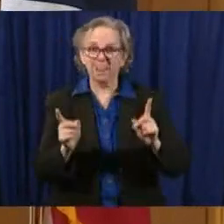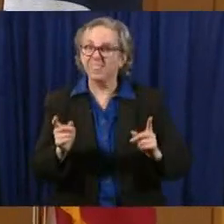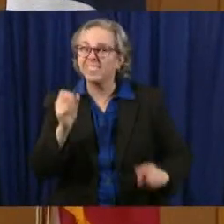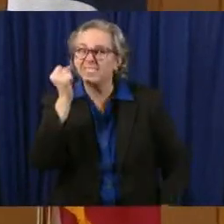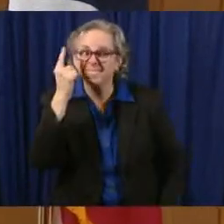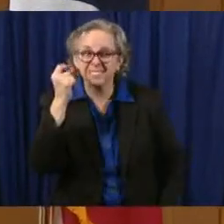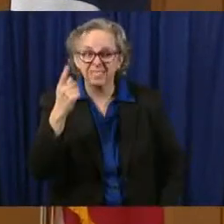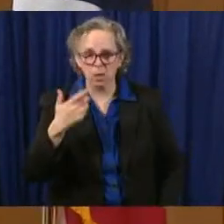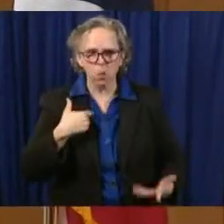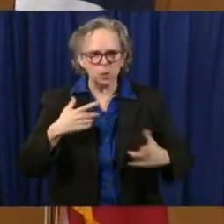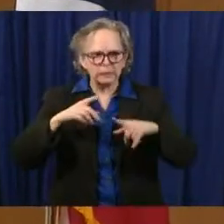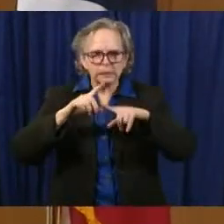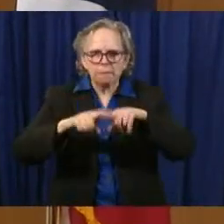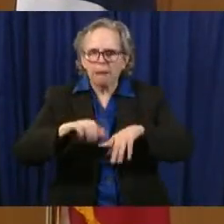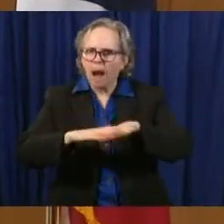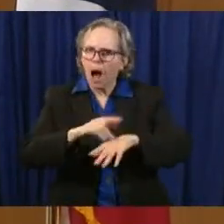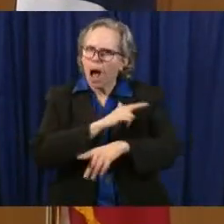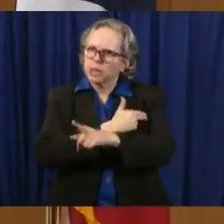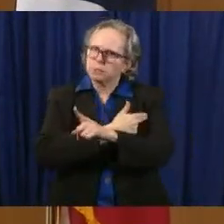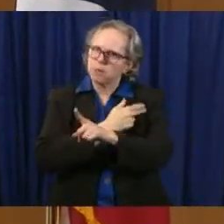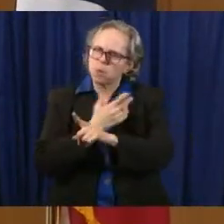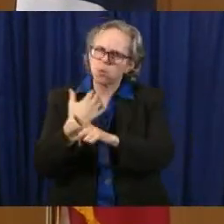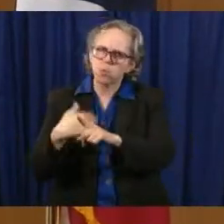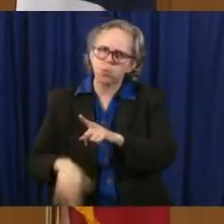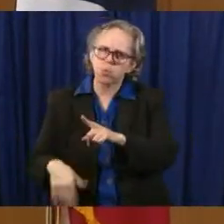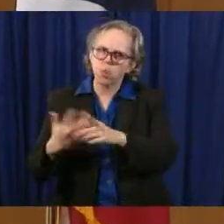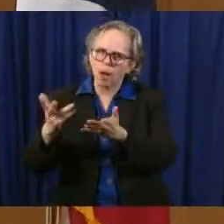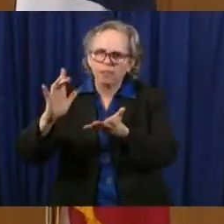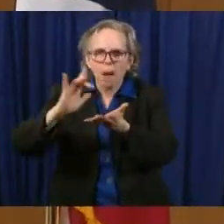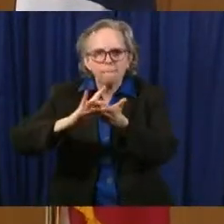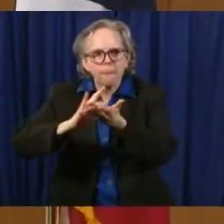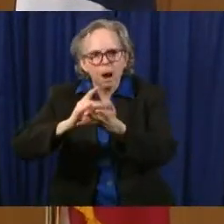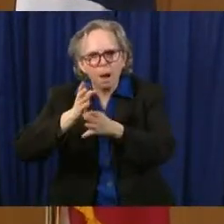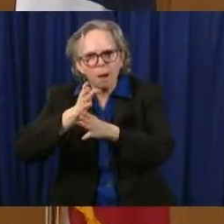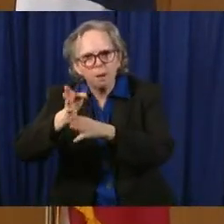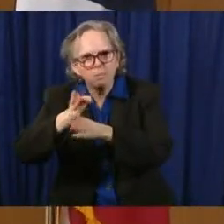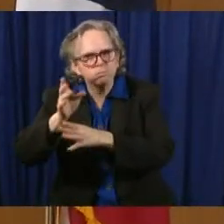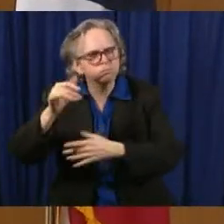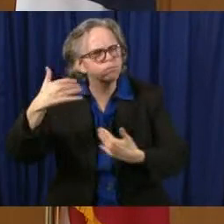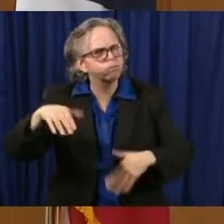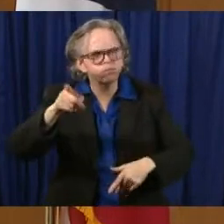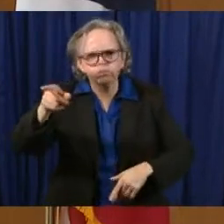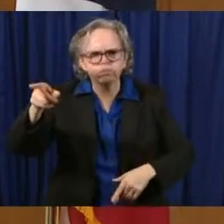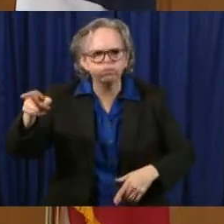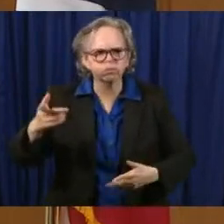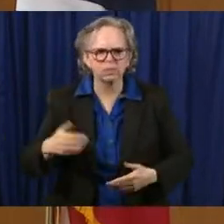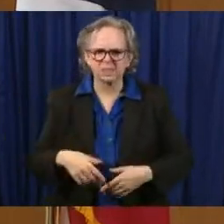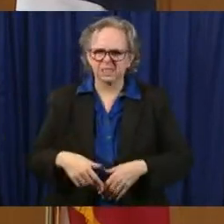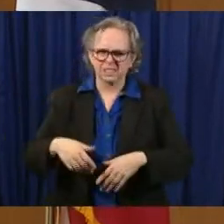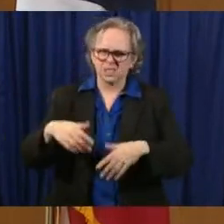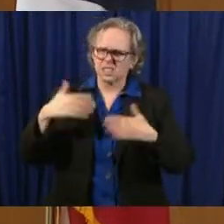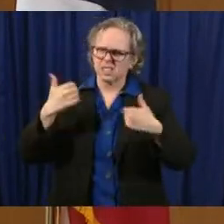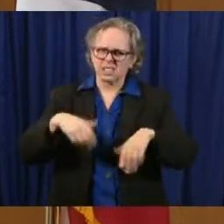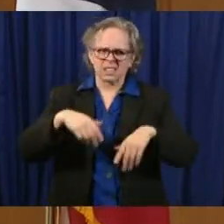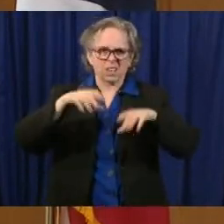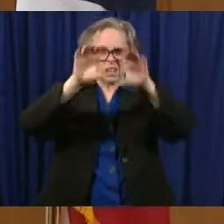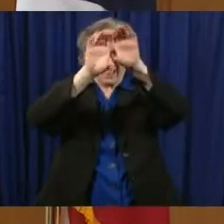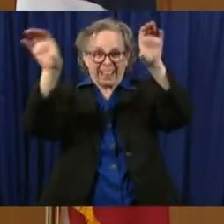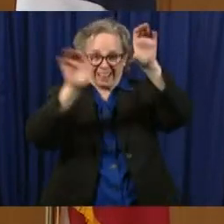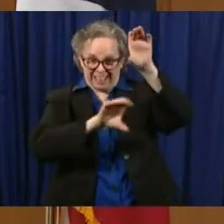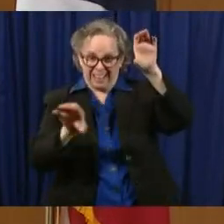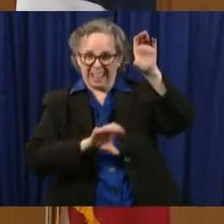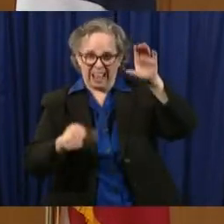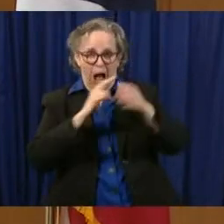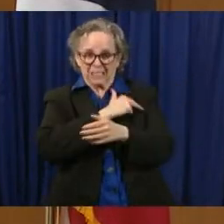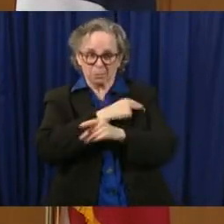the hospitals and professionals in each area. So each area has approached this based on the best data they